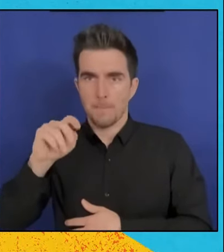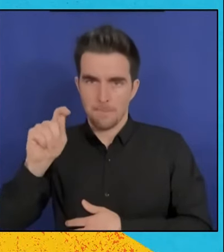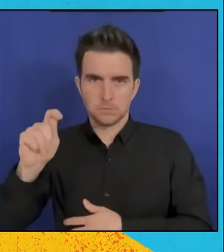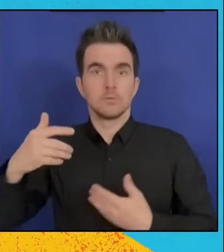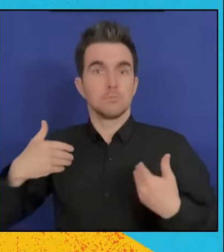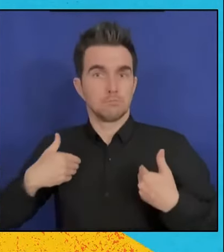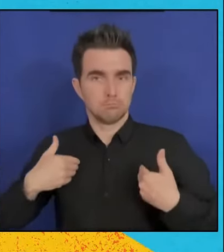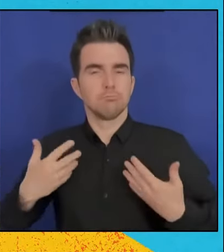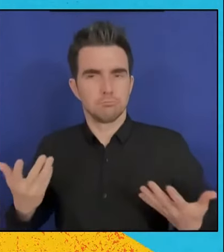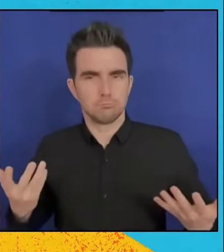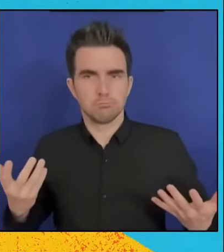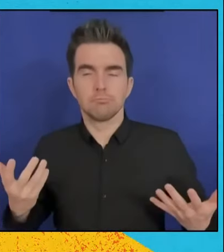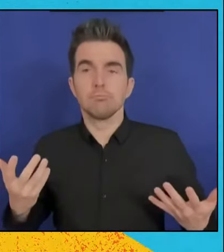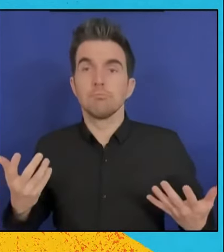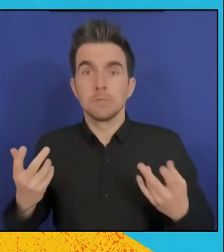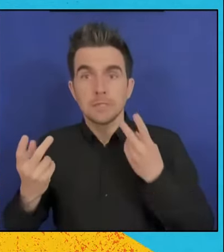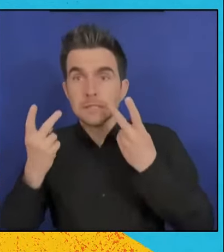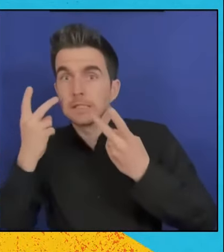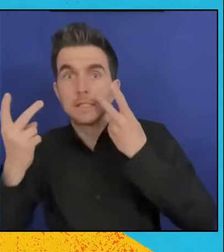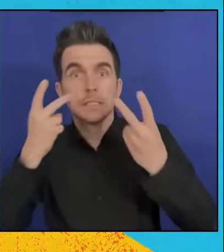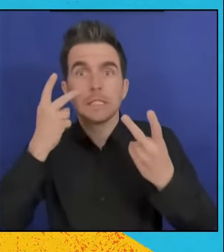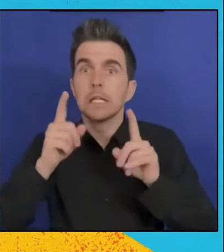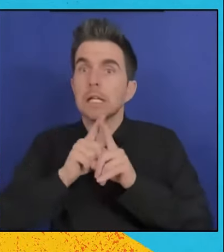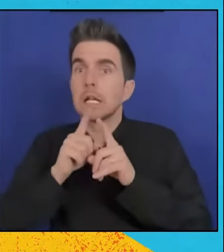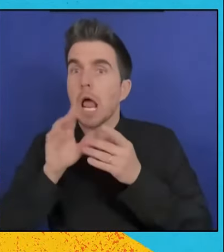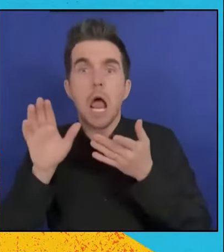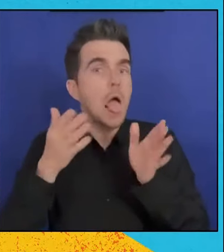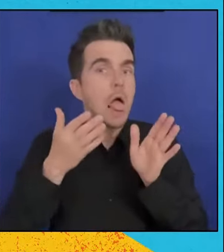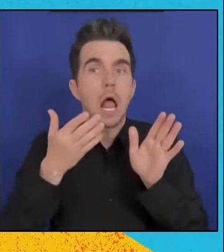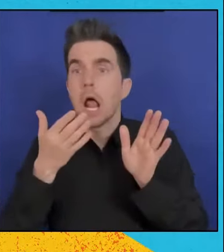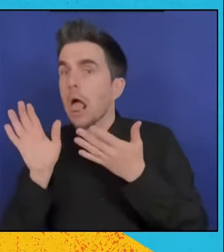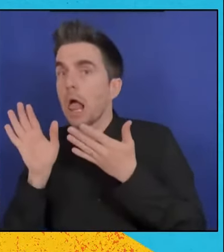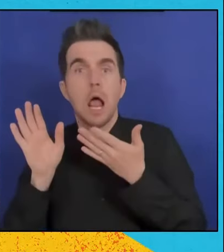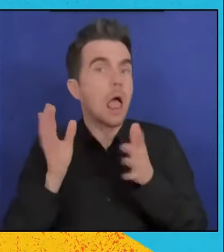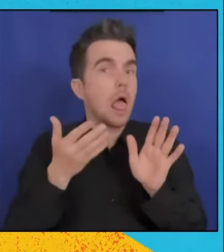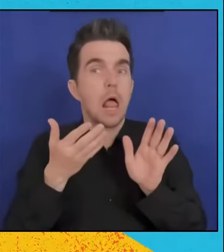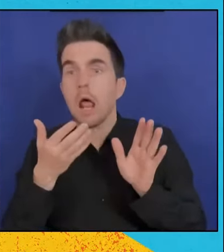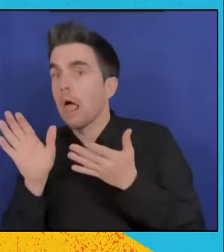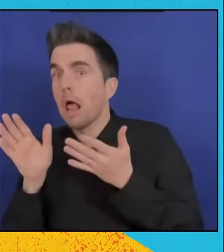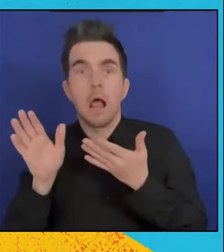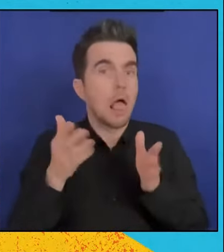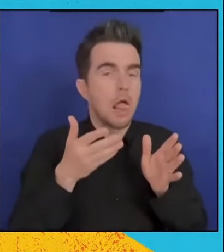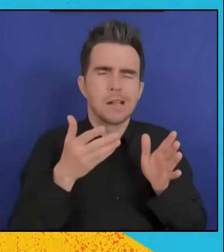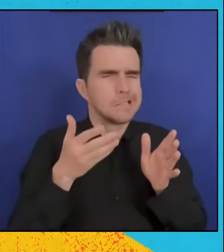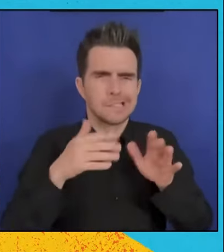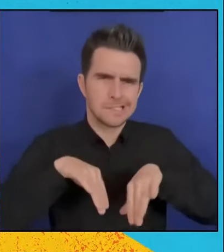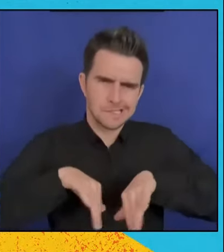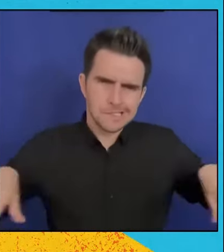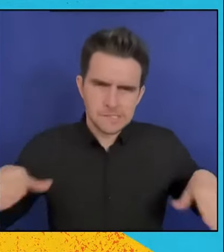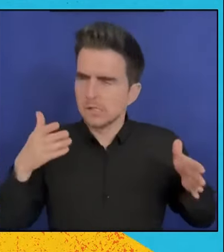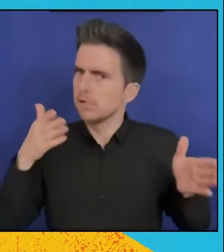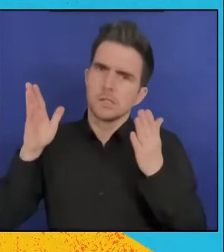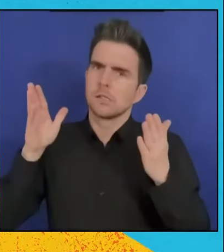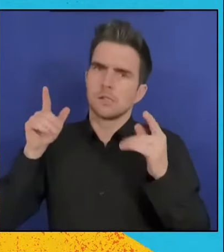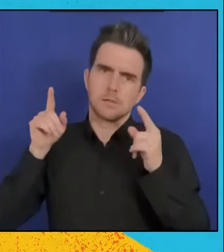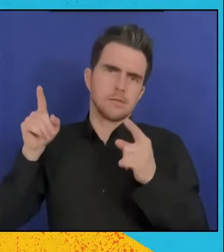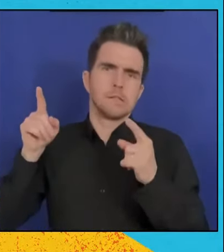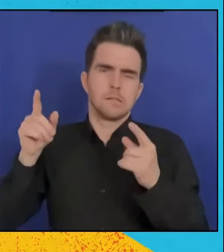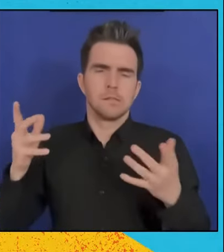years to go until 2030. But look at where we are. The recent IPCC report